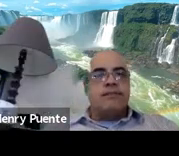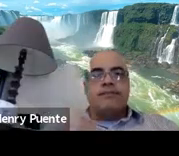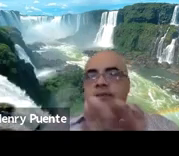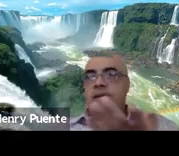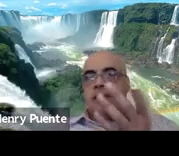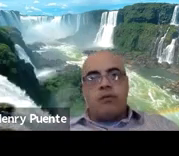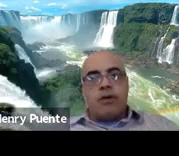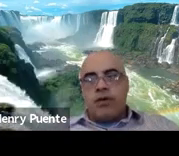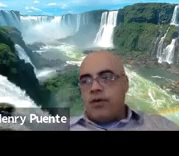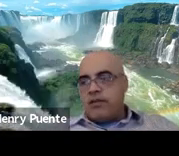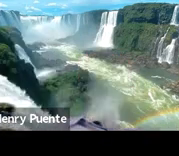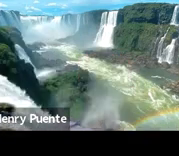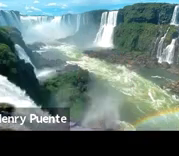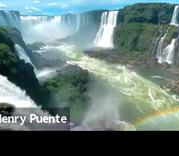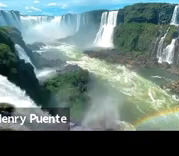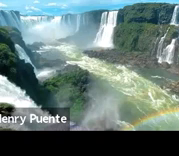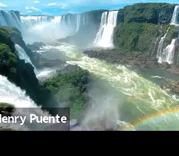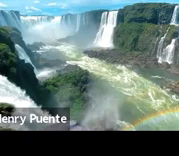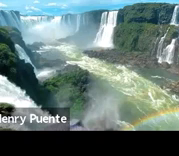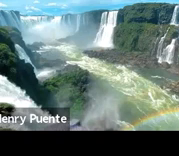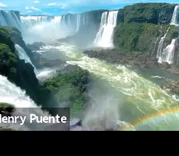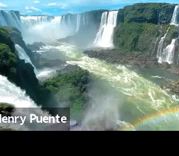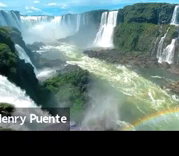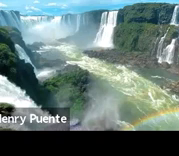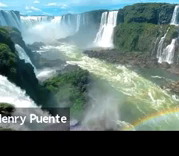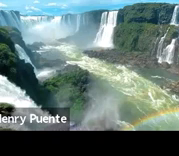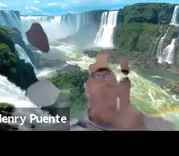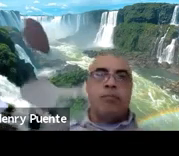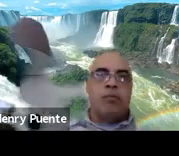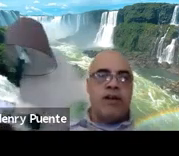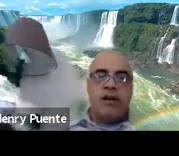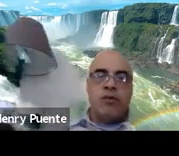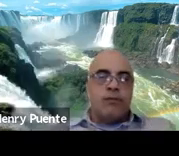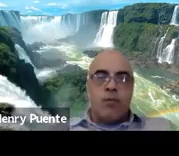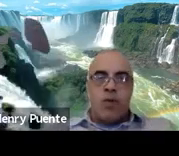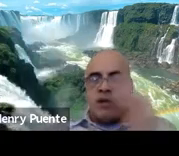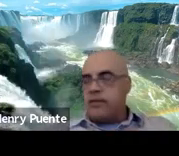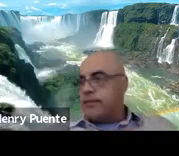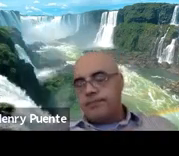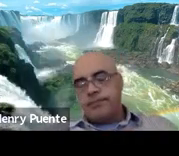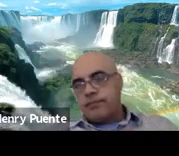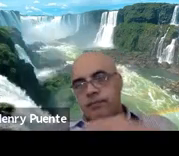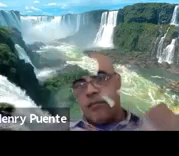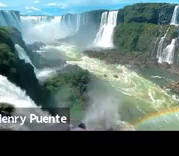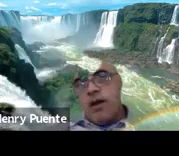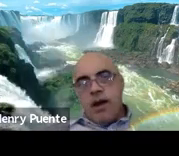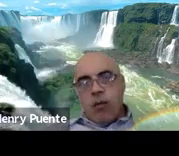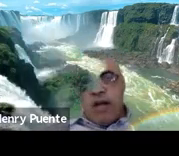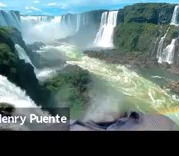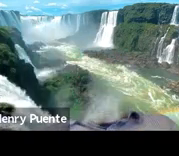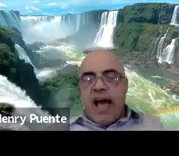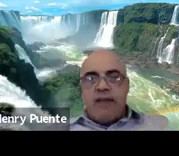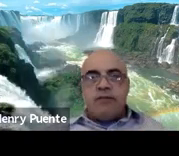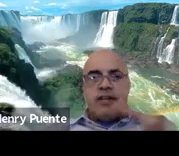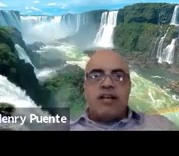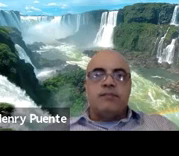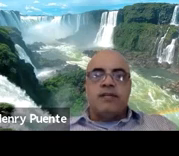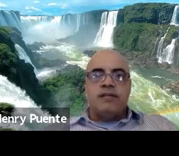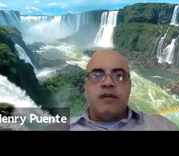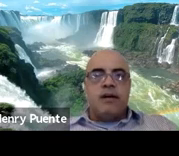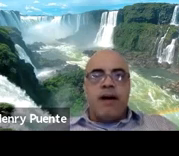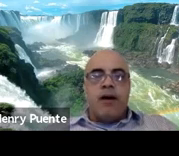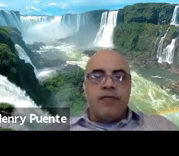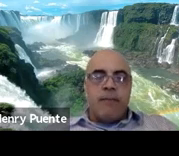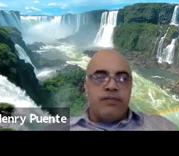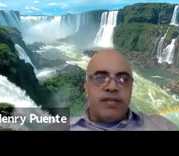brands, right, whether it's the Disney brand, the Nike brand, the Apple brand, whatever brand, watching an